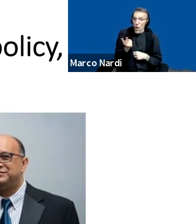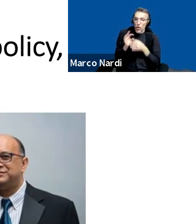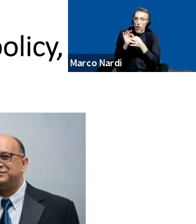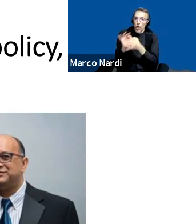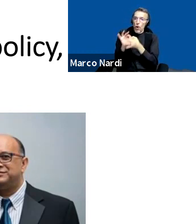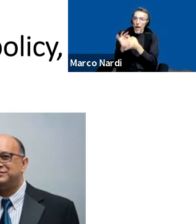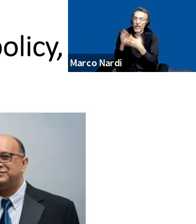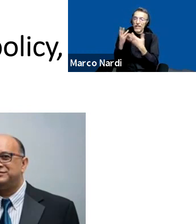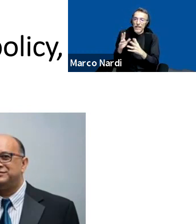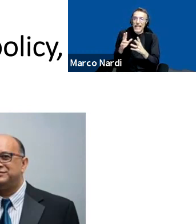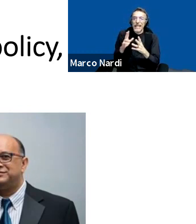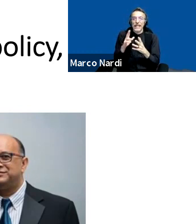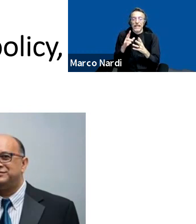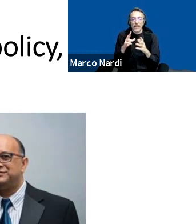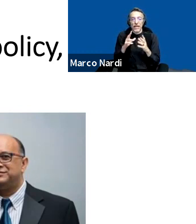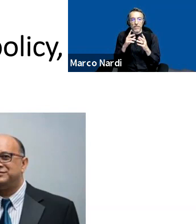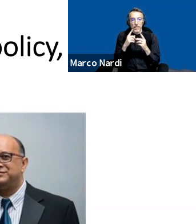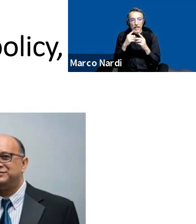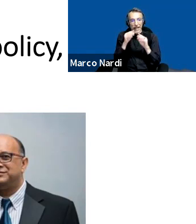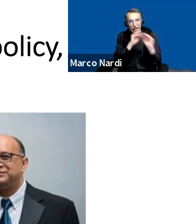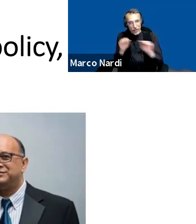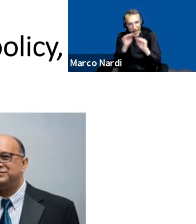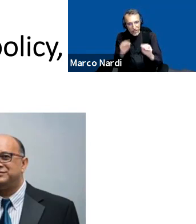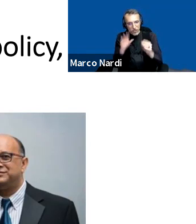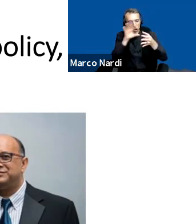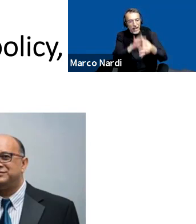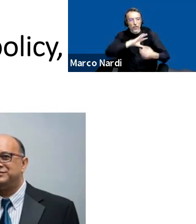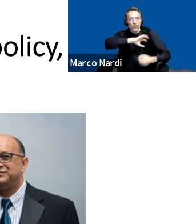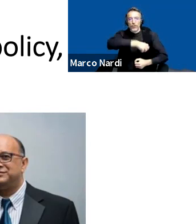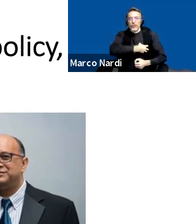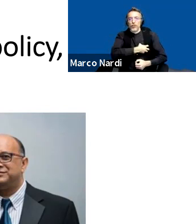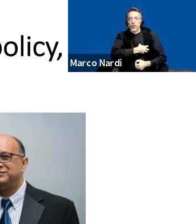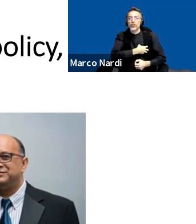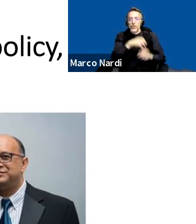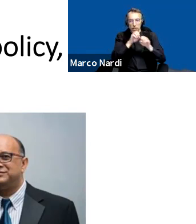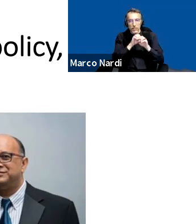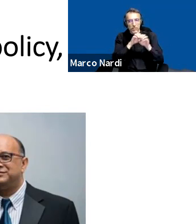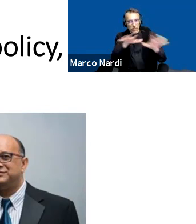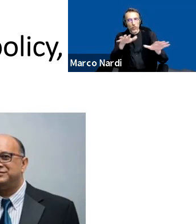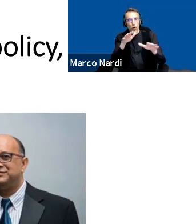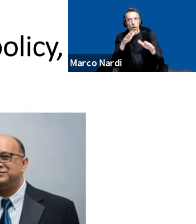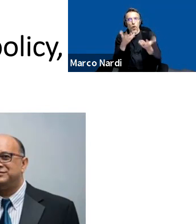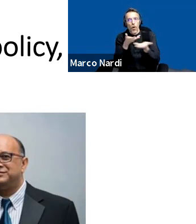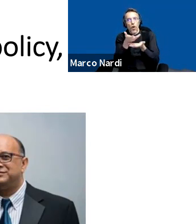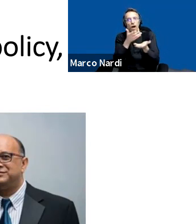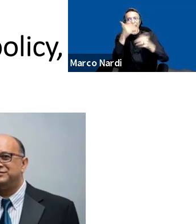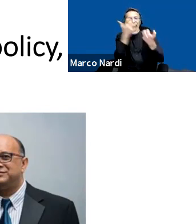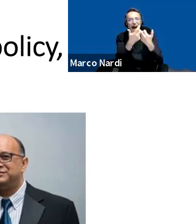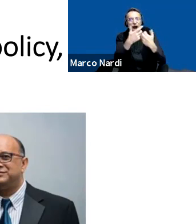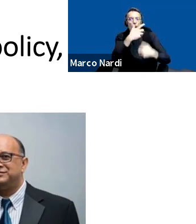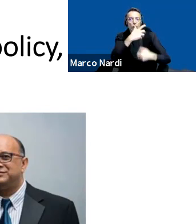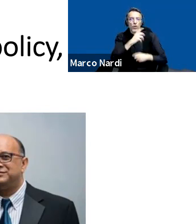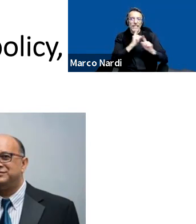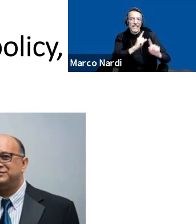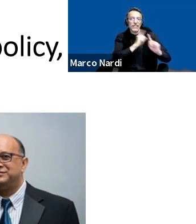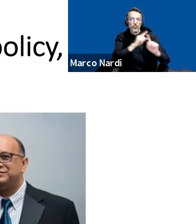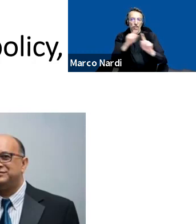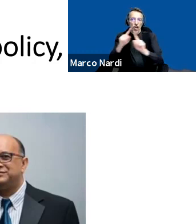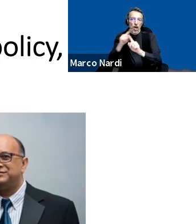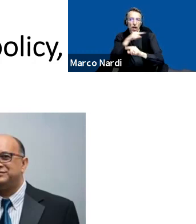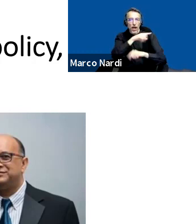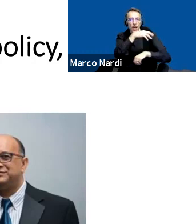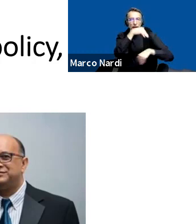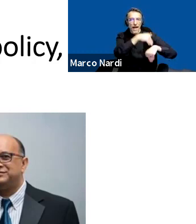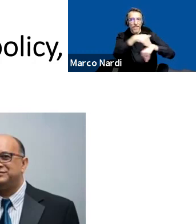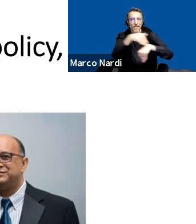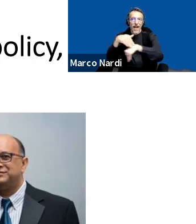Trade Union, on their responses to the COVID crisis and how it's impacted teachers. And I think that, you know, just as a